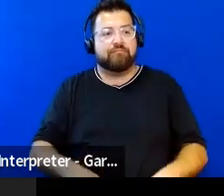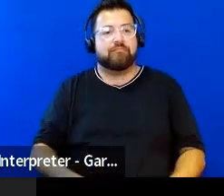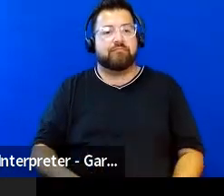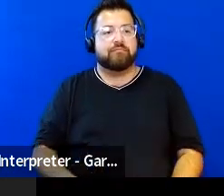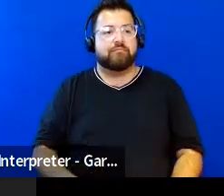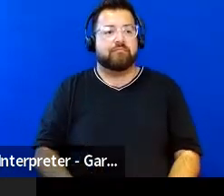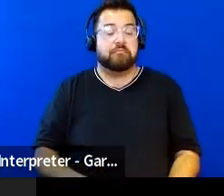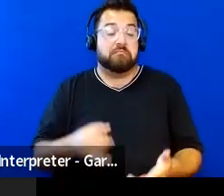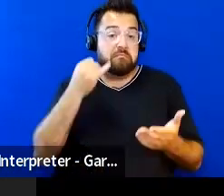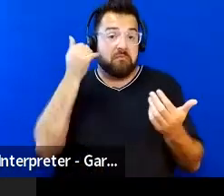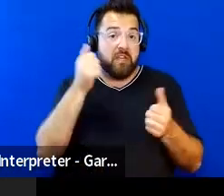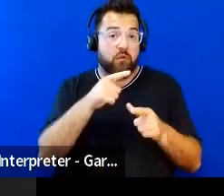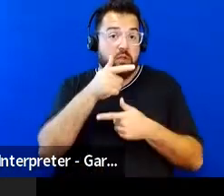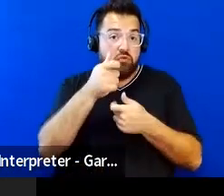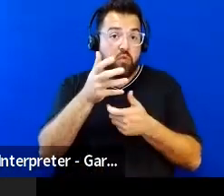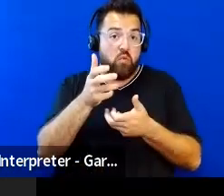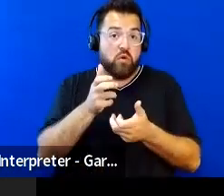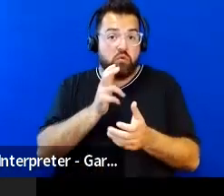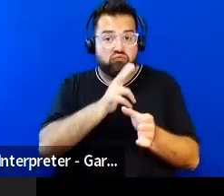if anyone's interested in that.